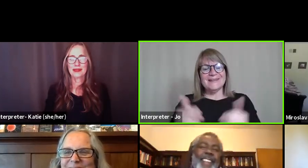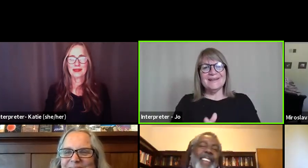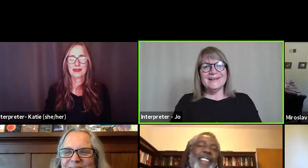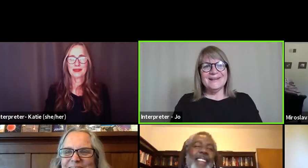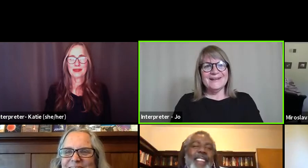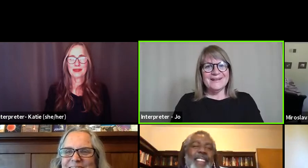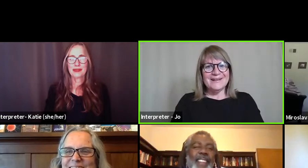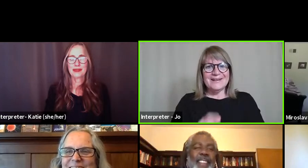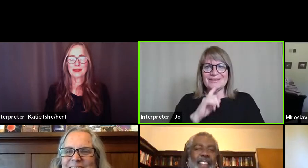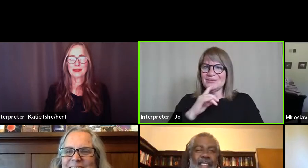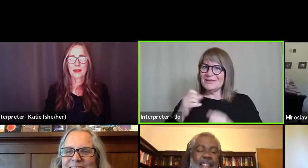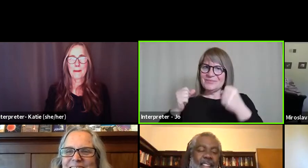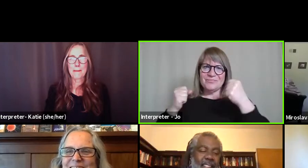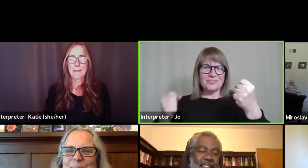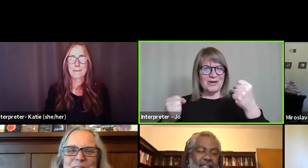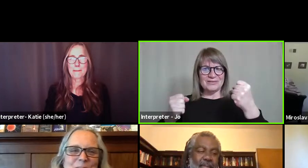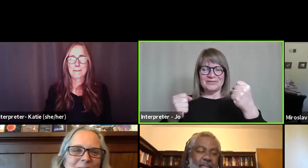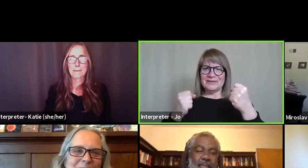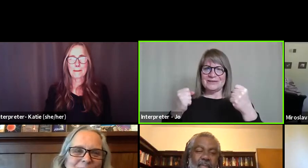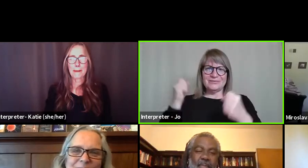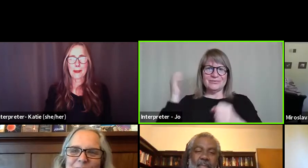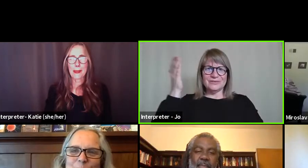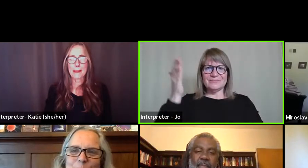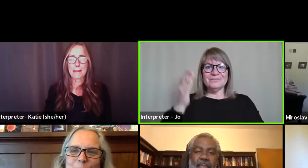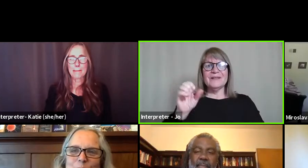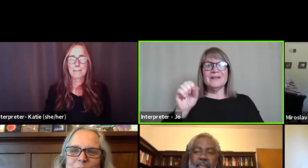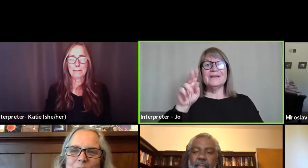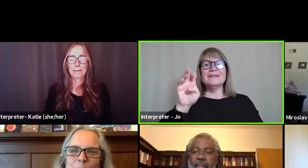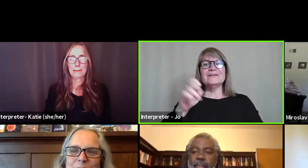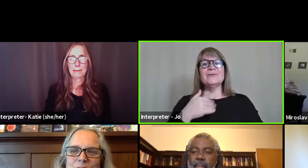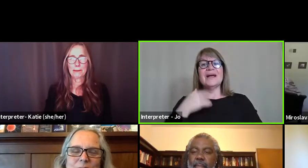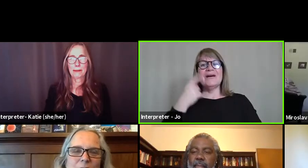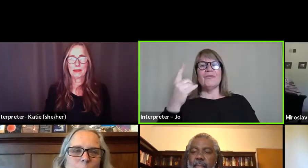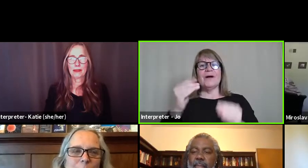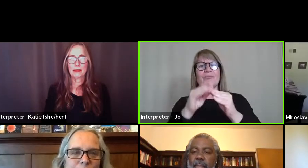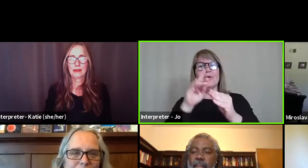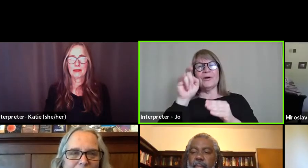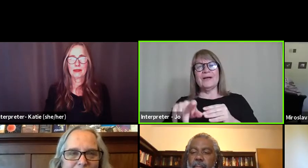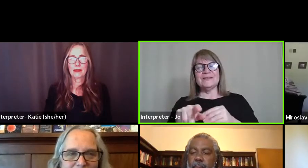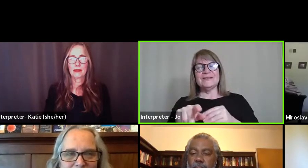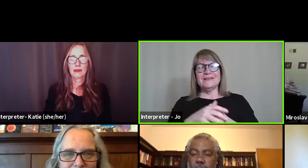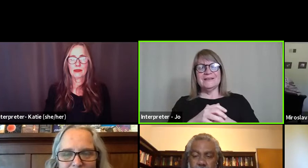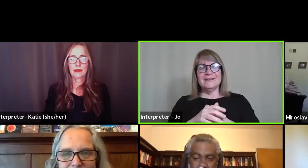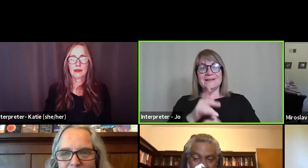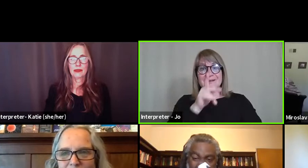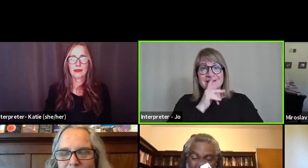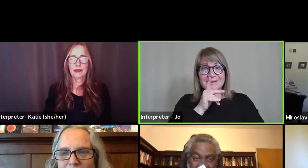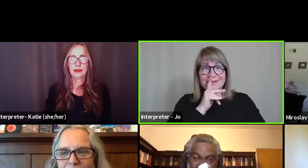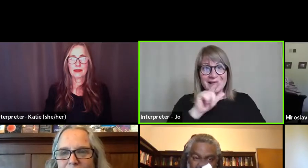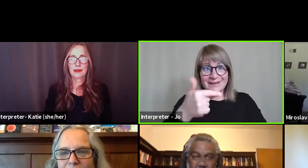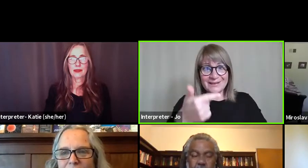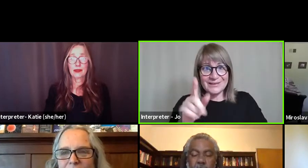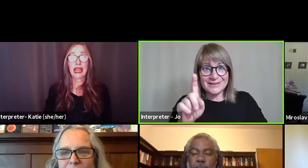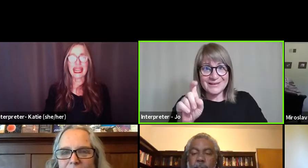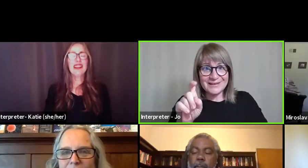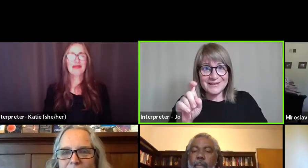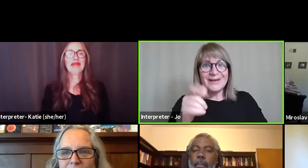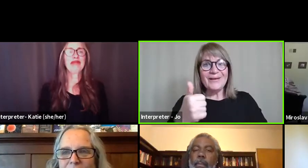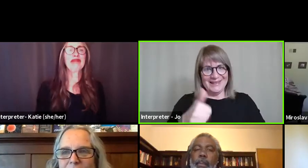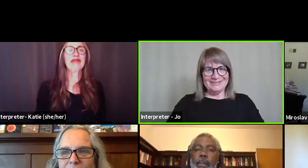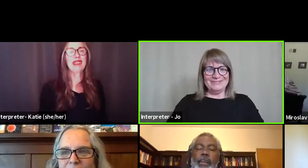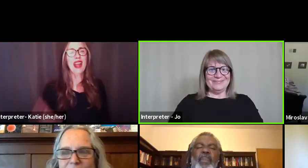quite powerful there um soon we do have uh one more question and the question and answer uh